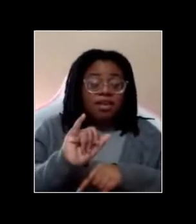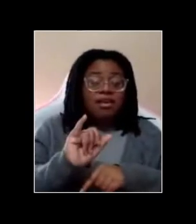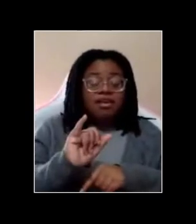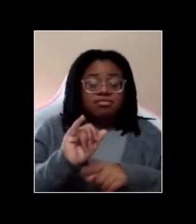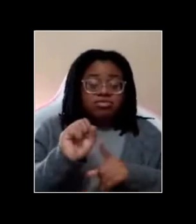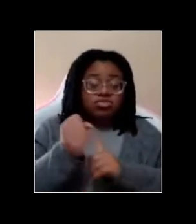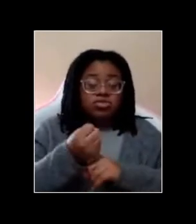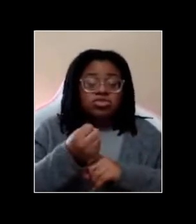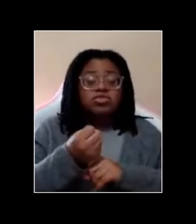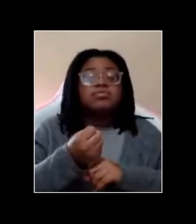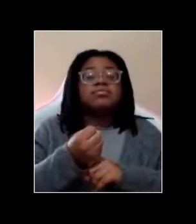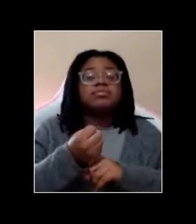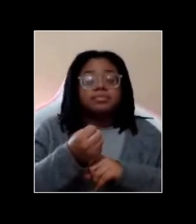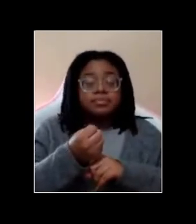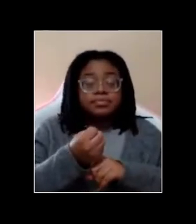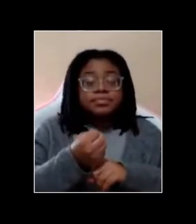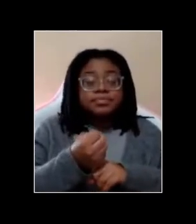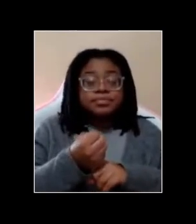Also with